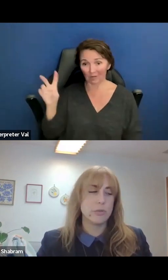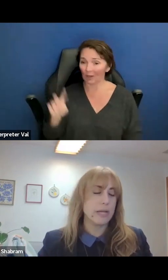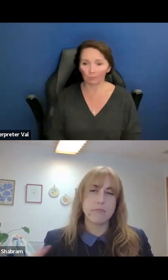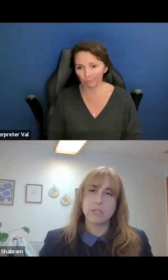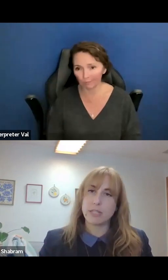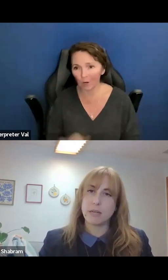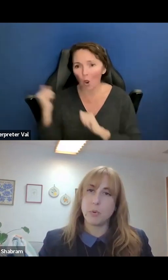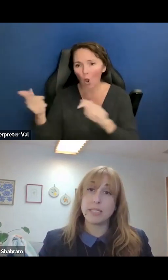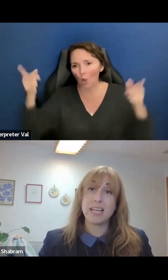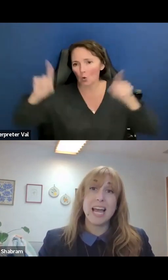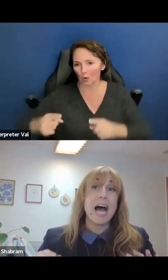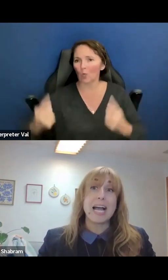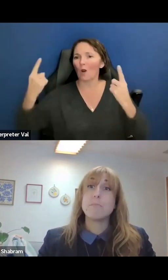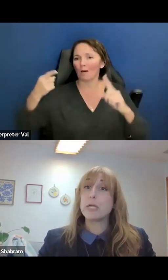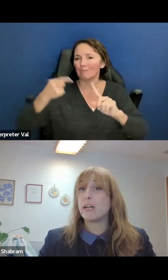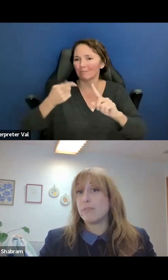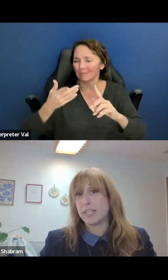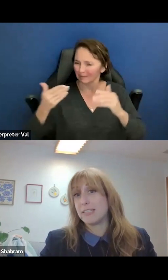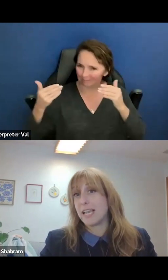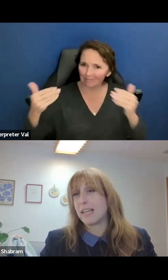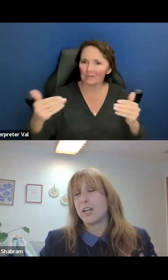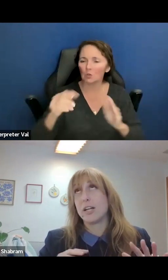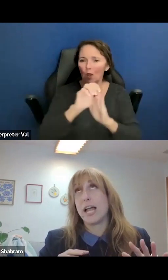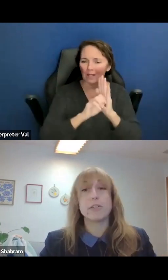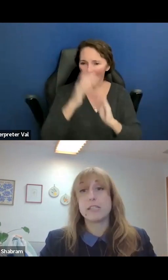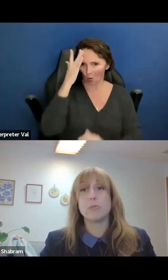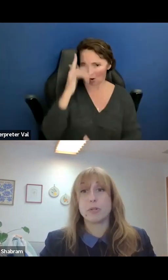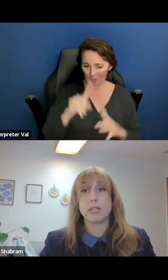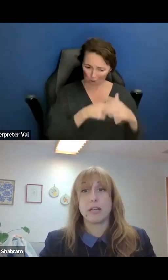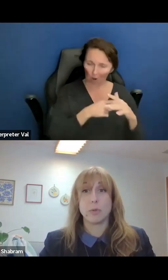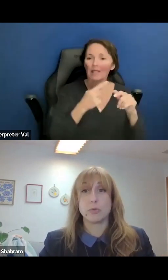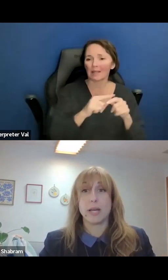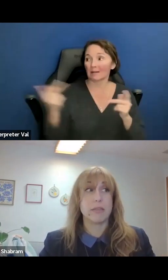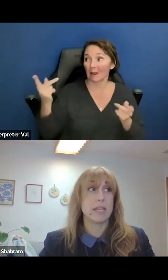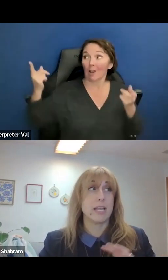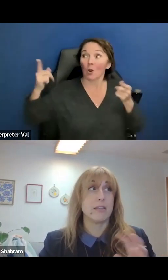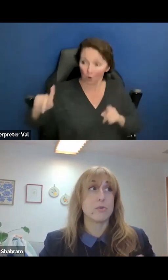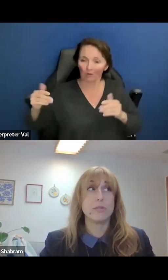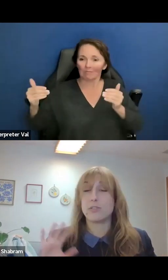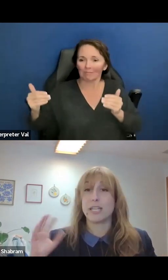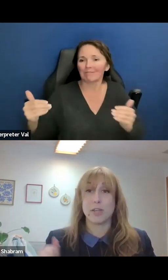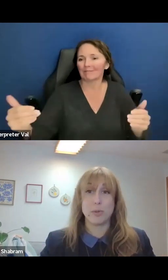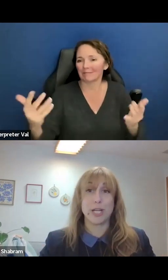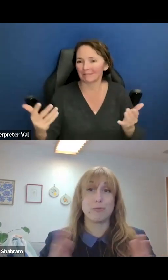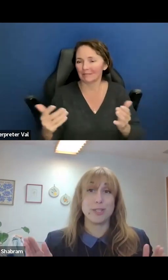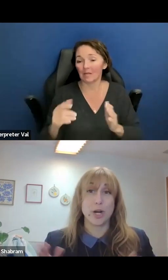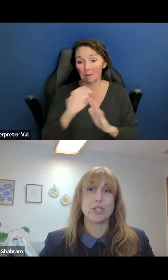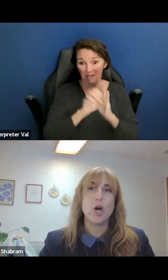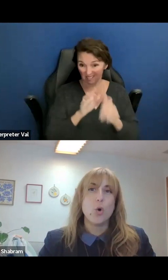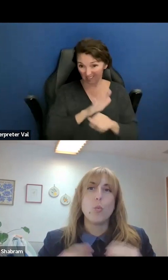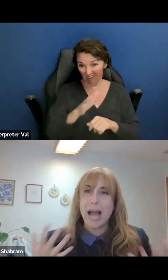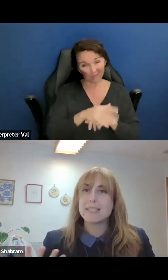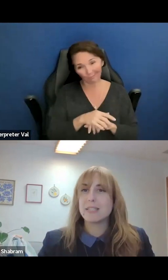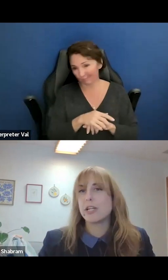get to an envisioned endpoint, I am pretty confident in saying that every single person I have worked with in the school district, in the community writ